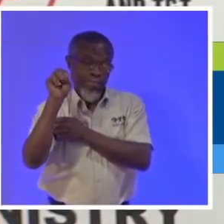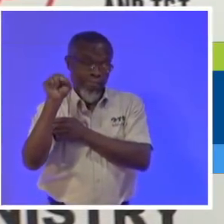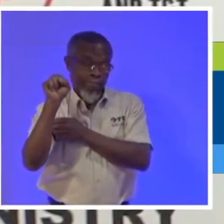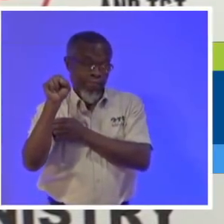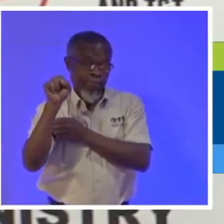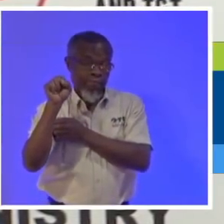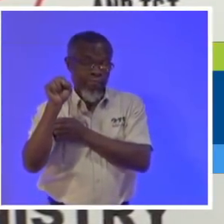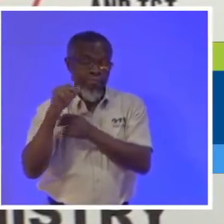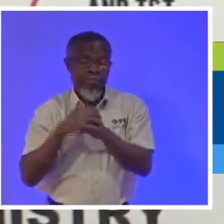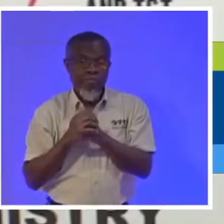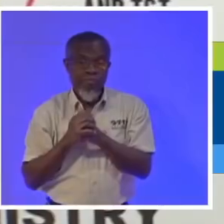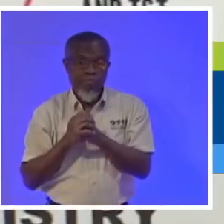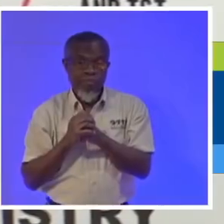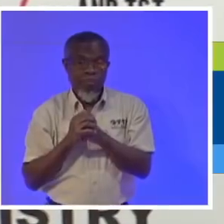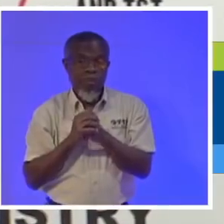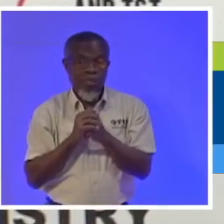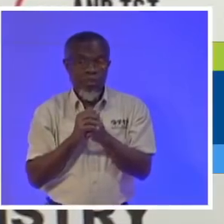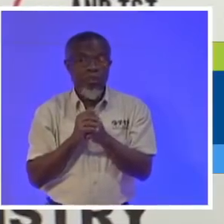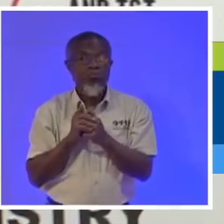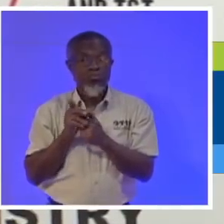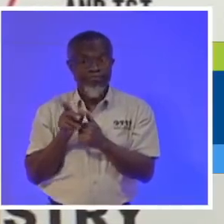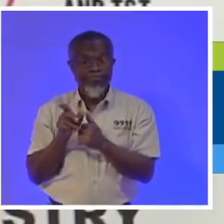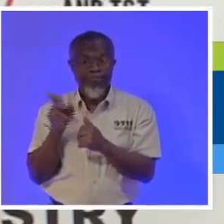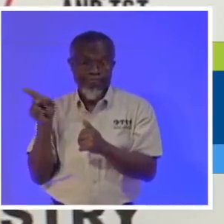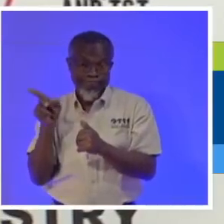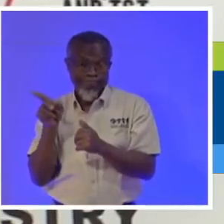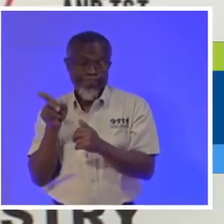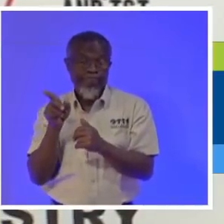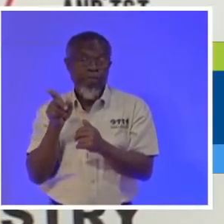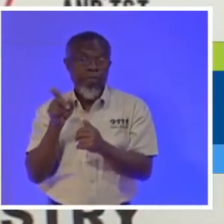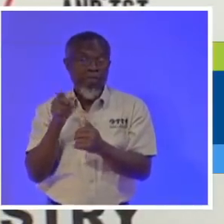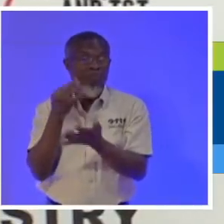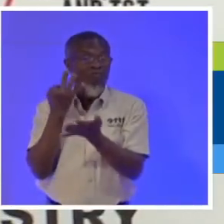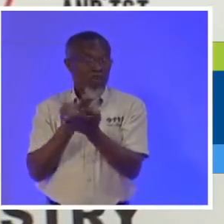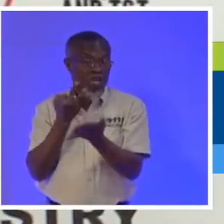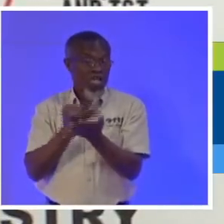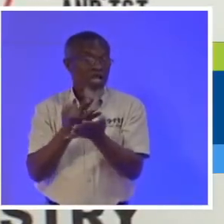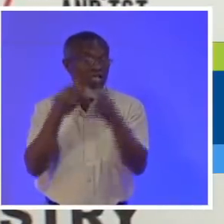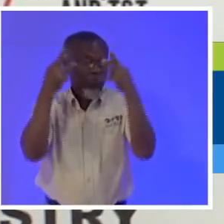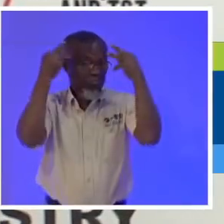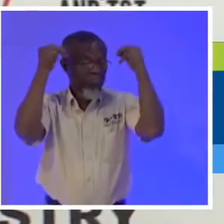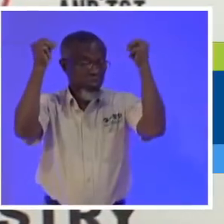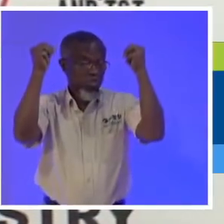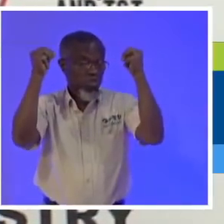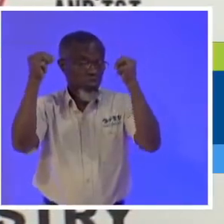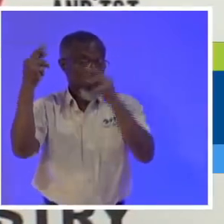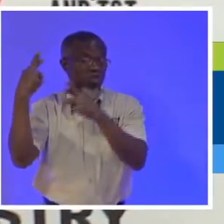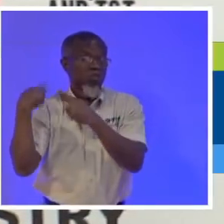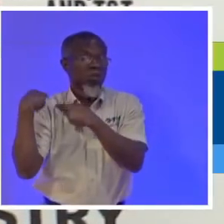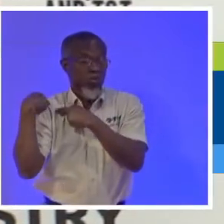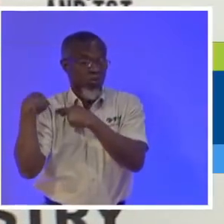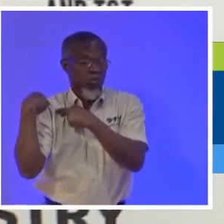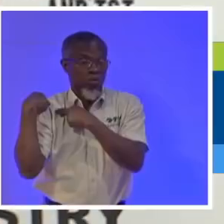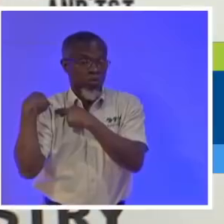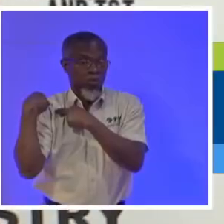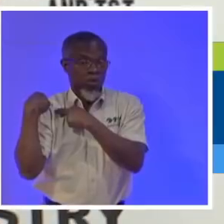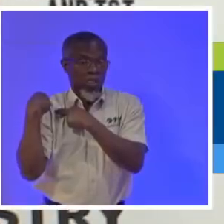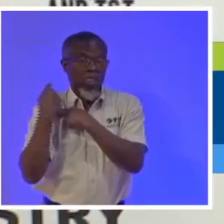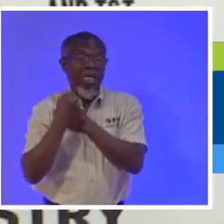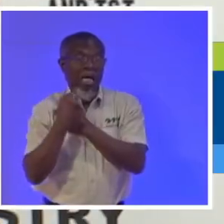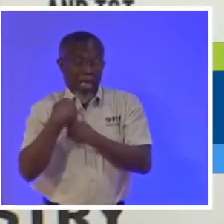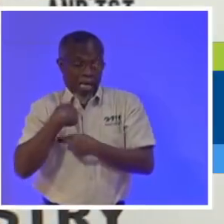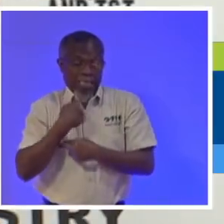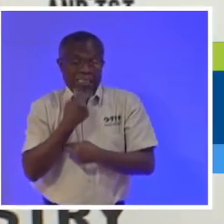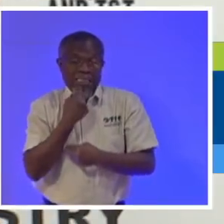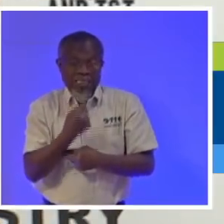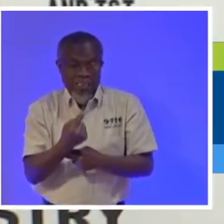is under the Ministry of Finance, so I wouldn't be able to answer that. As I have stated several times, the process